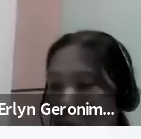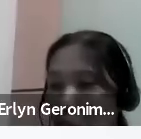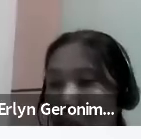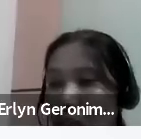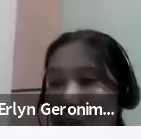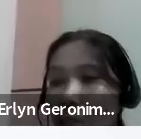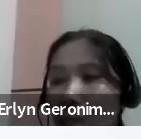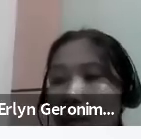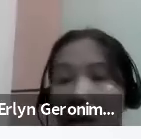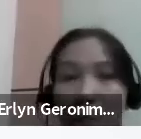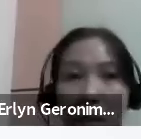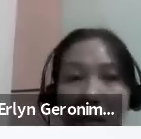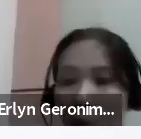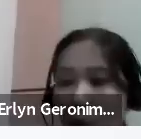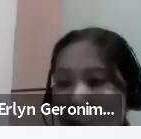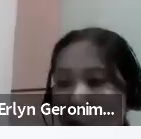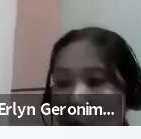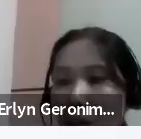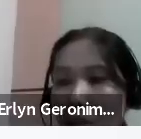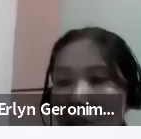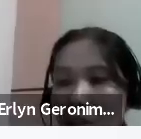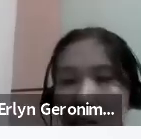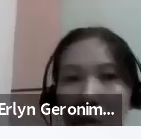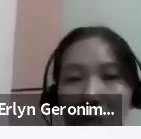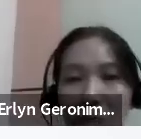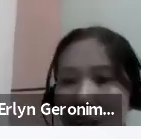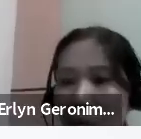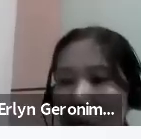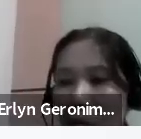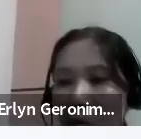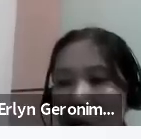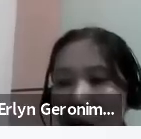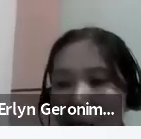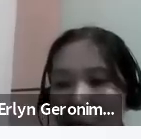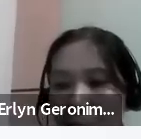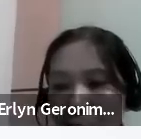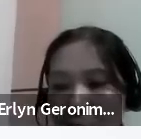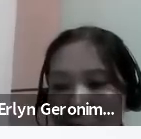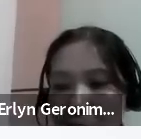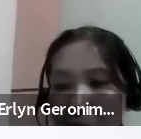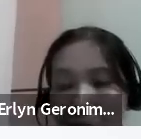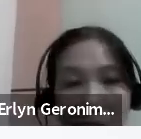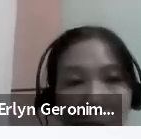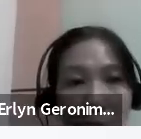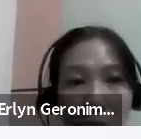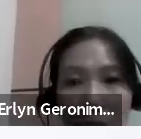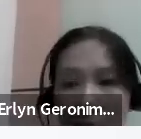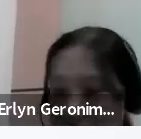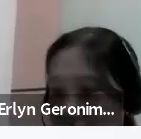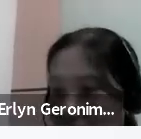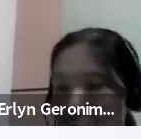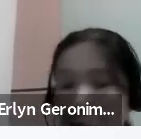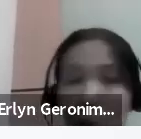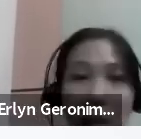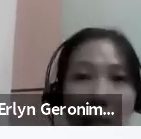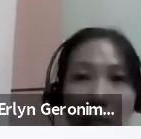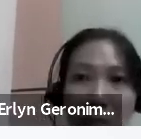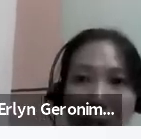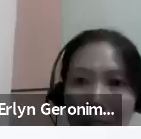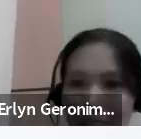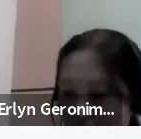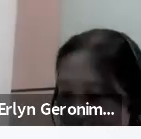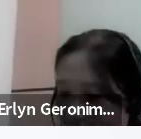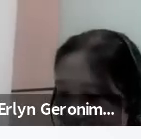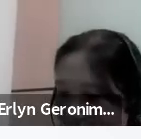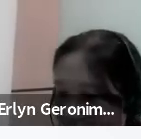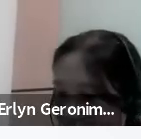and questions by typing them on the chat box. Don't forget to include your affiliations and the city or country you are coming